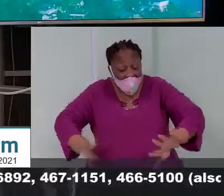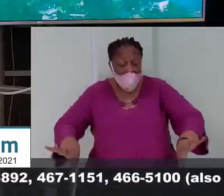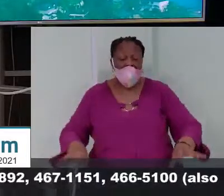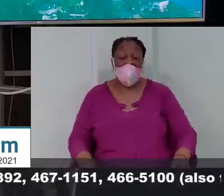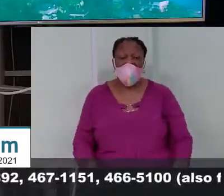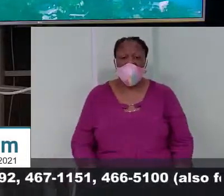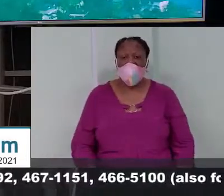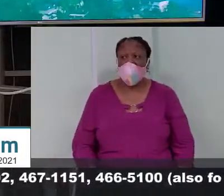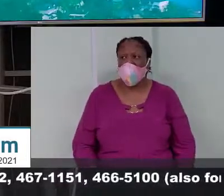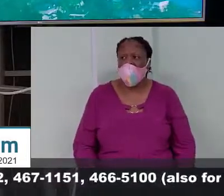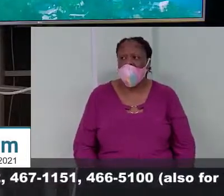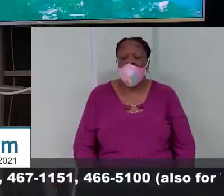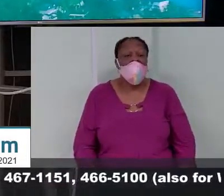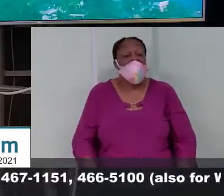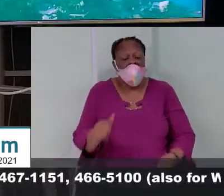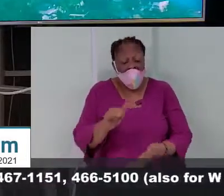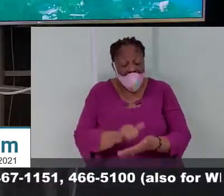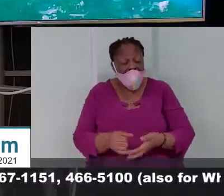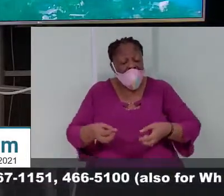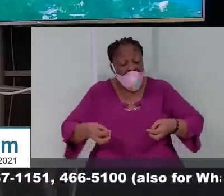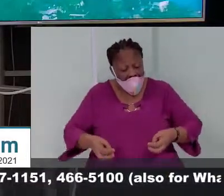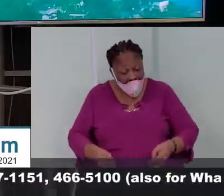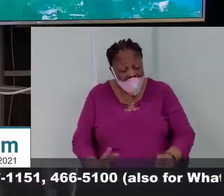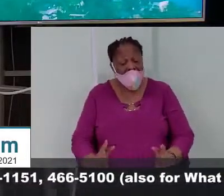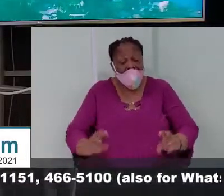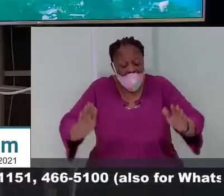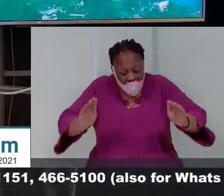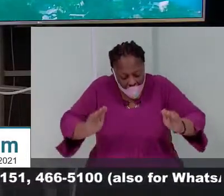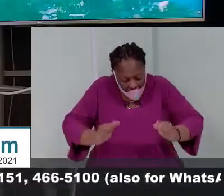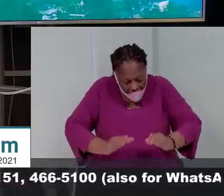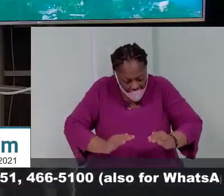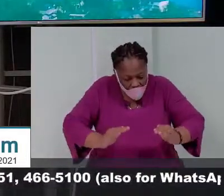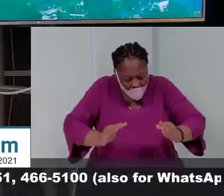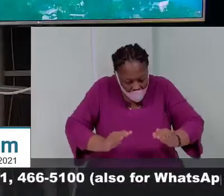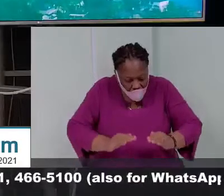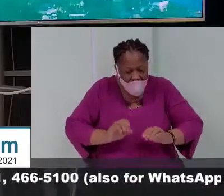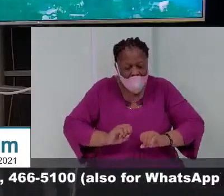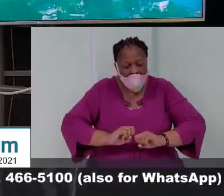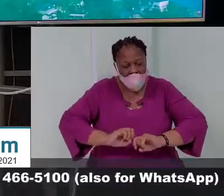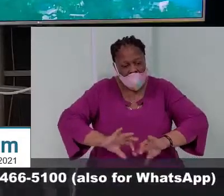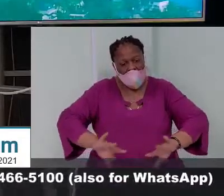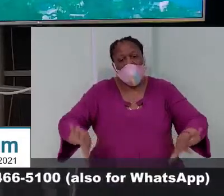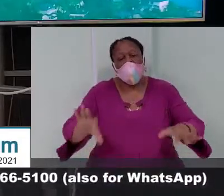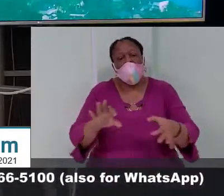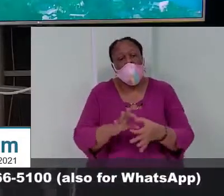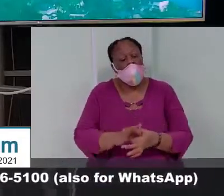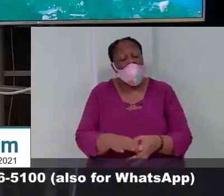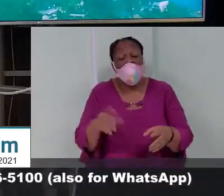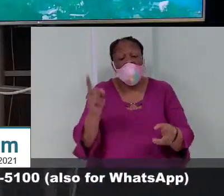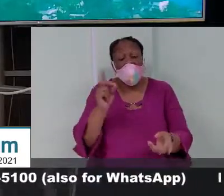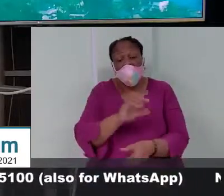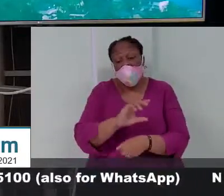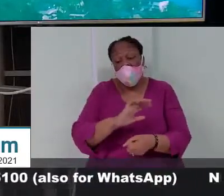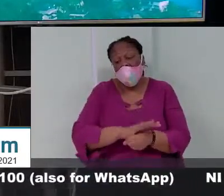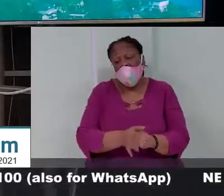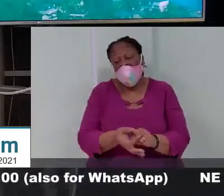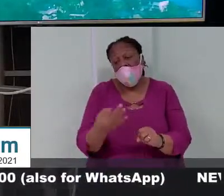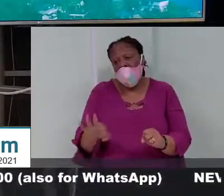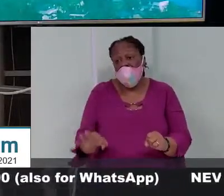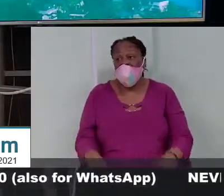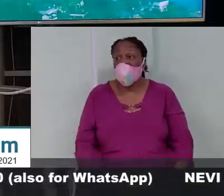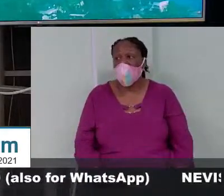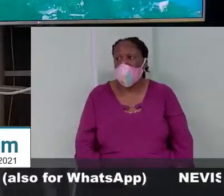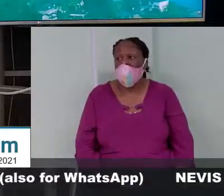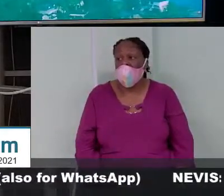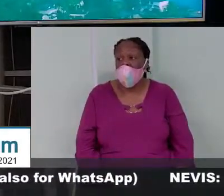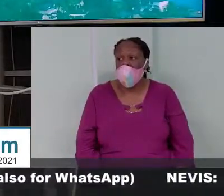so this is the way you control the spread of the variant. You can control the spread of the variant also,